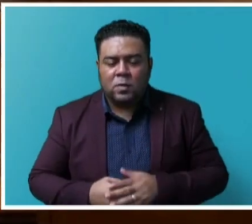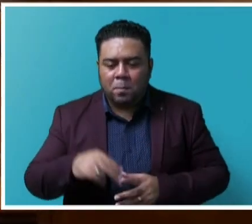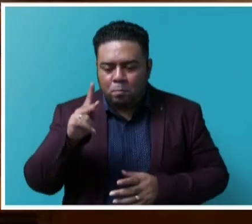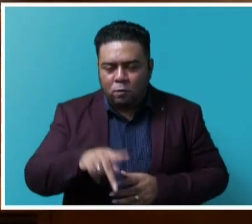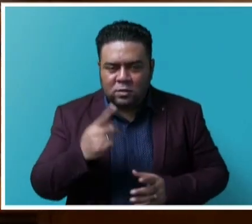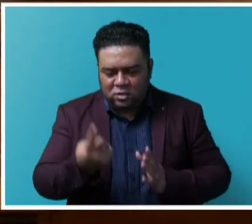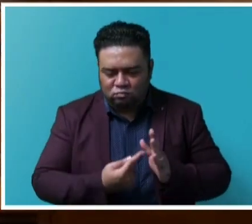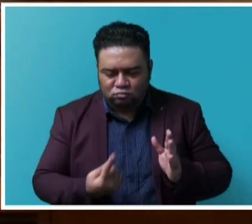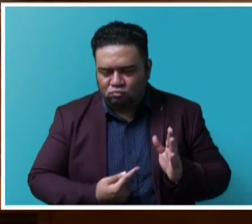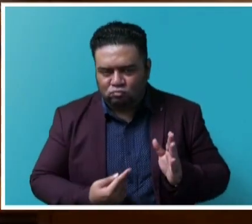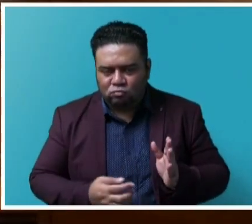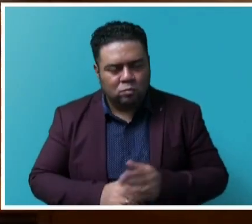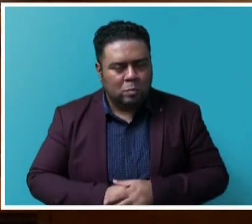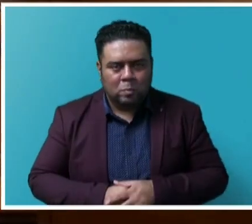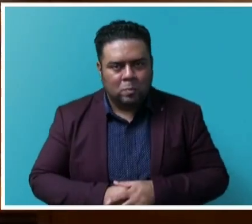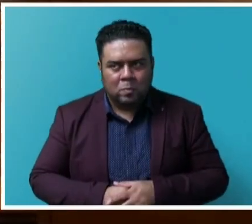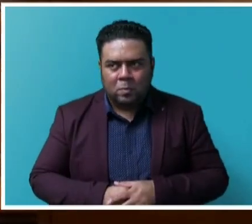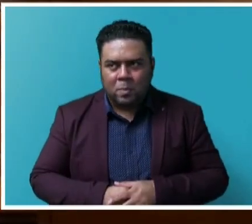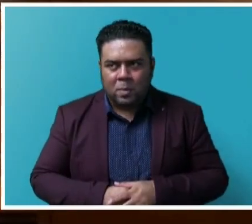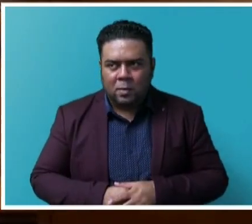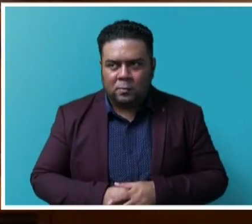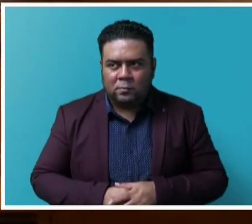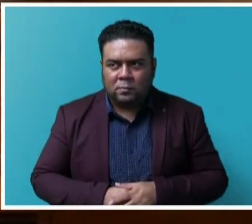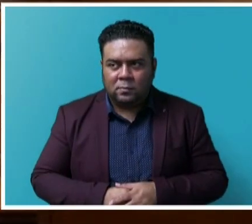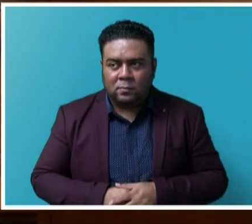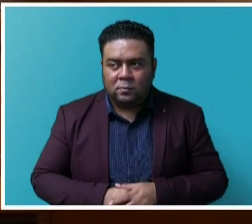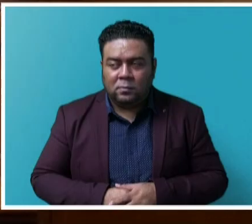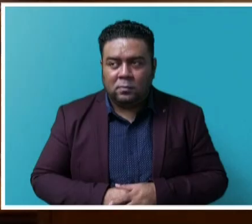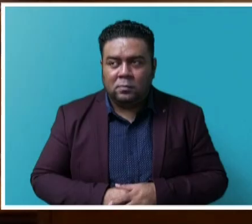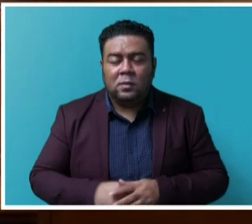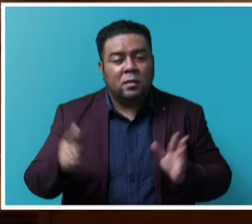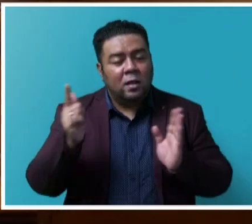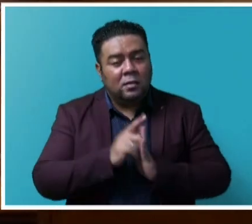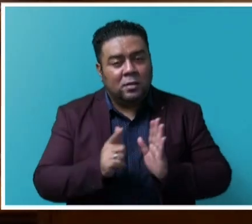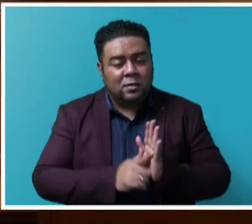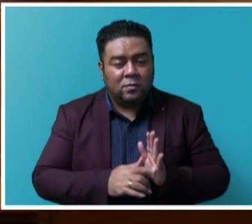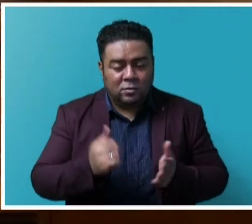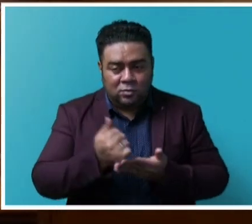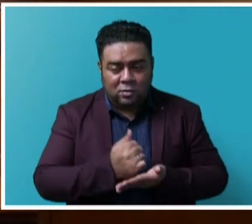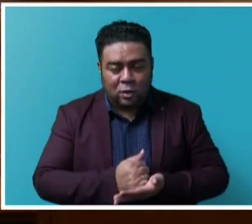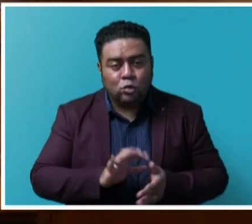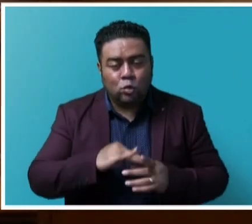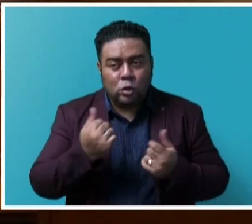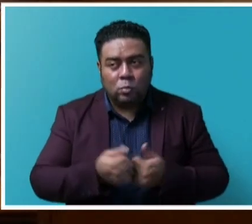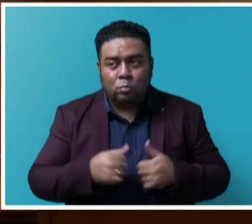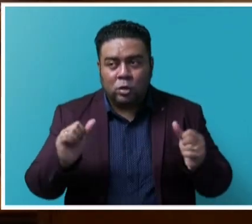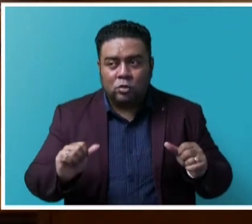poverty. The legislative agenda, Mr. Speaker, sir, will strengthen social protection